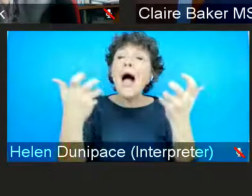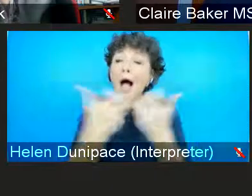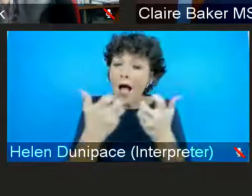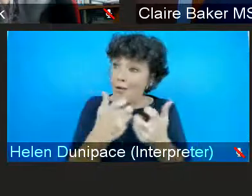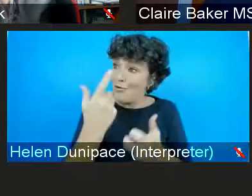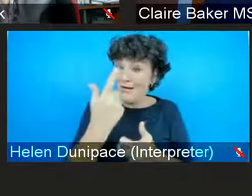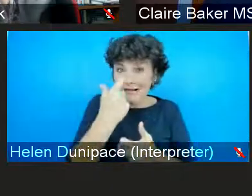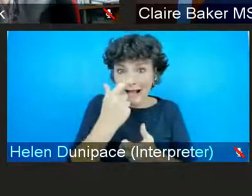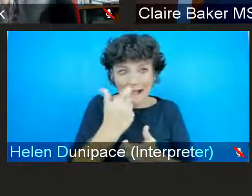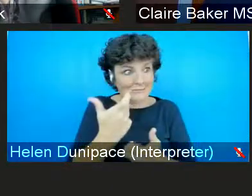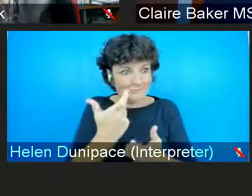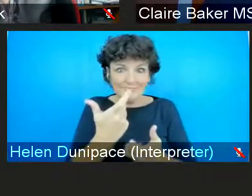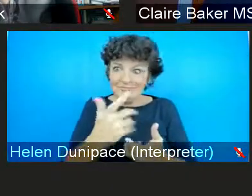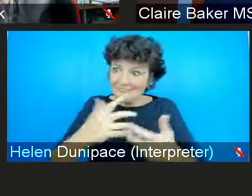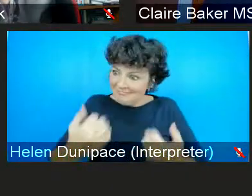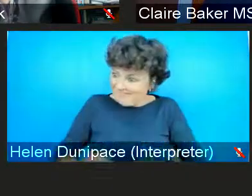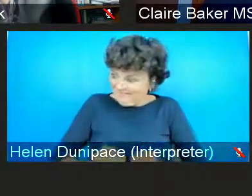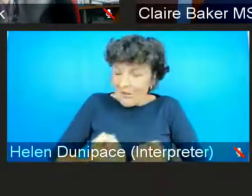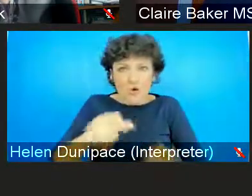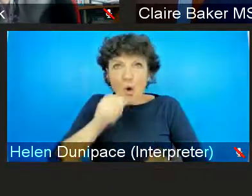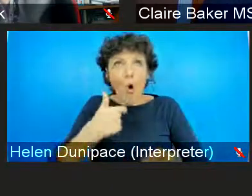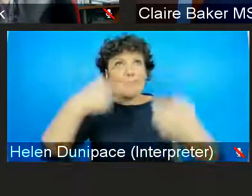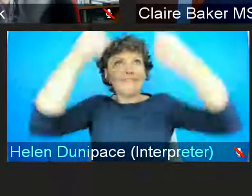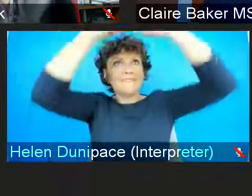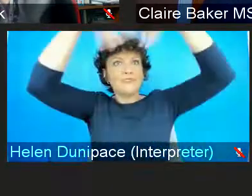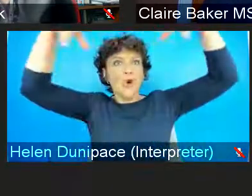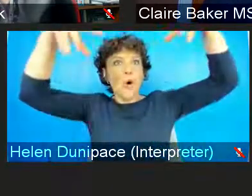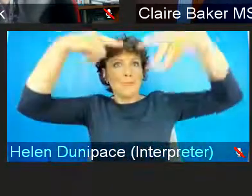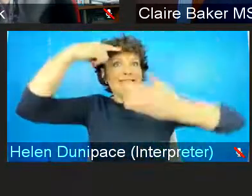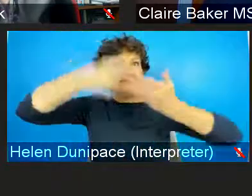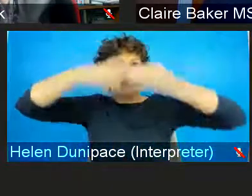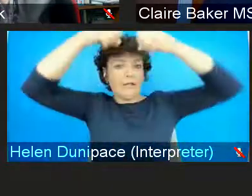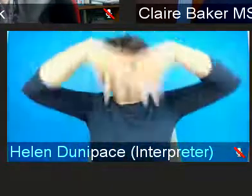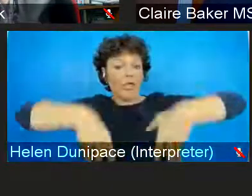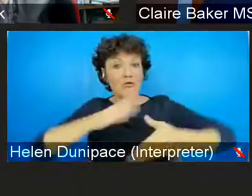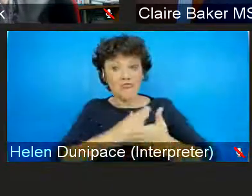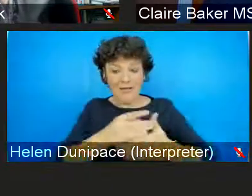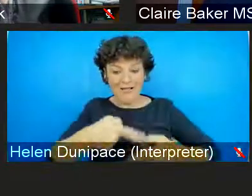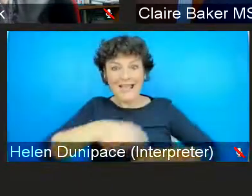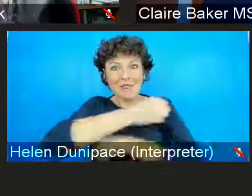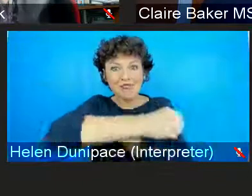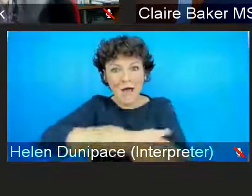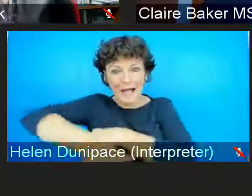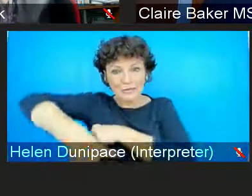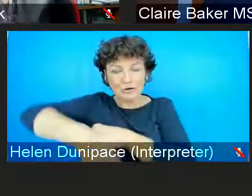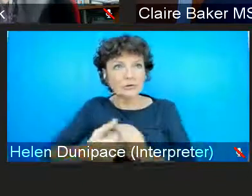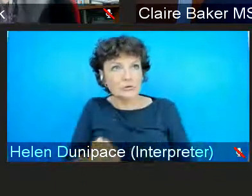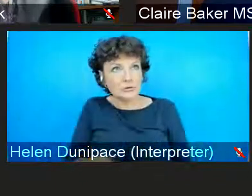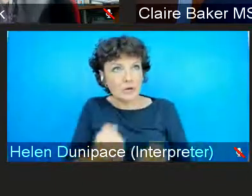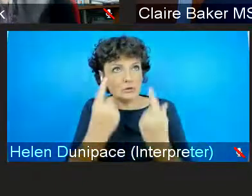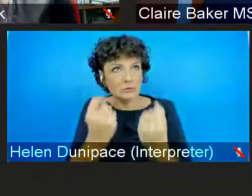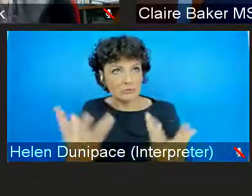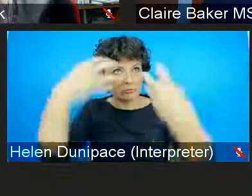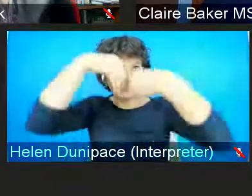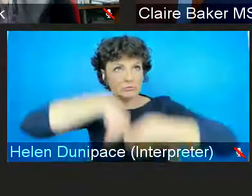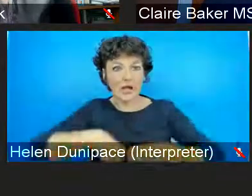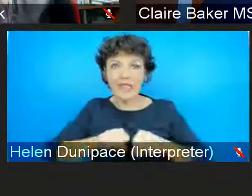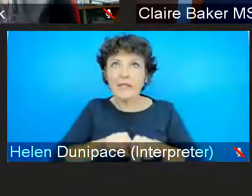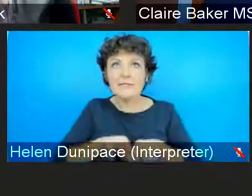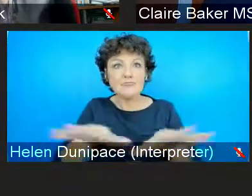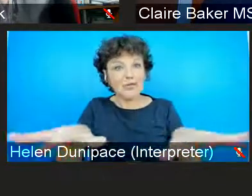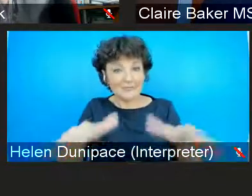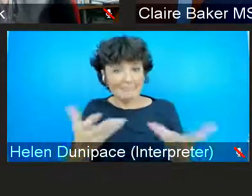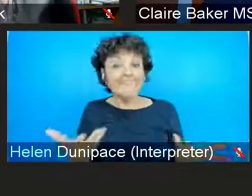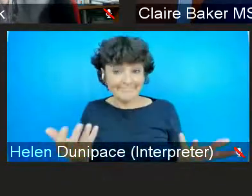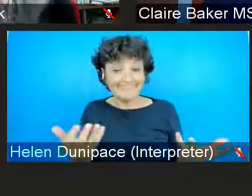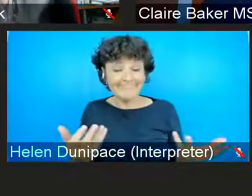process, not something that's done top-down. And, you know, the STUC position, you know, completely agree.